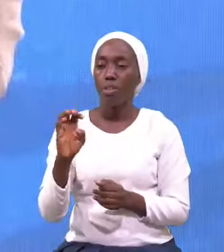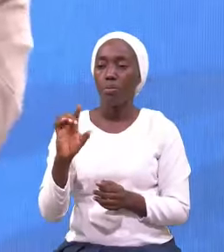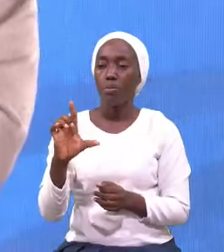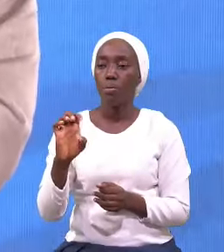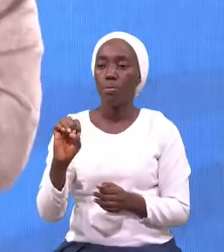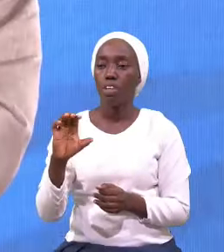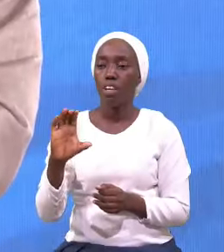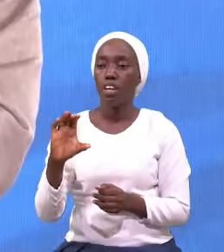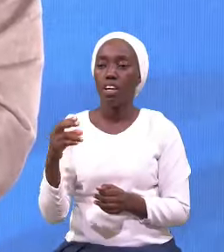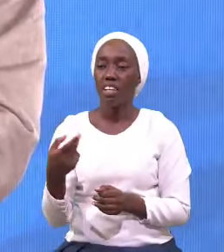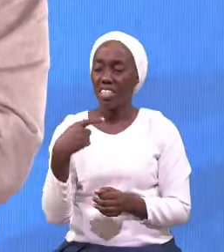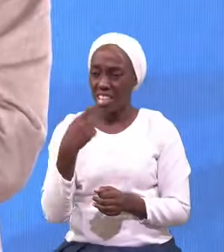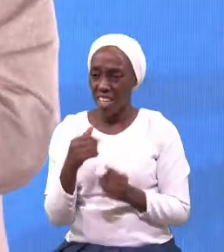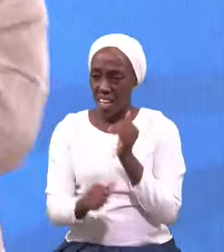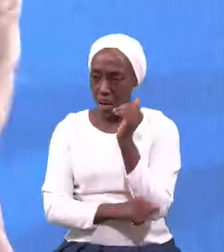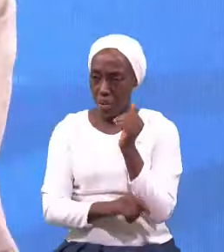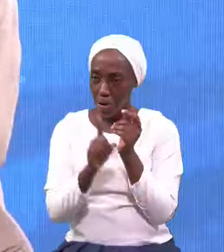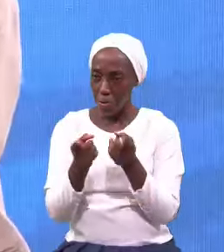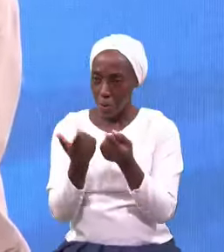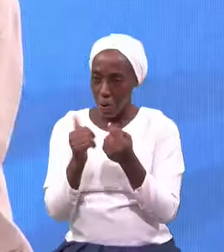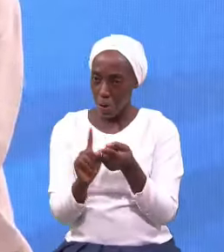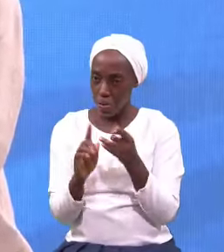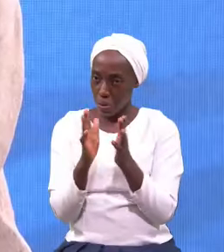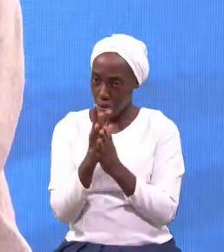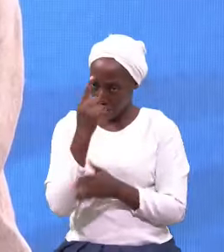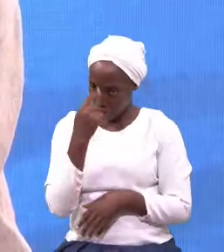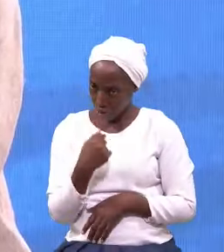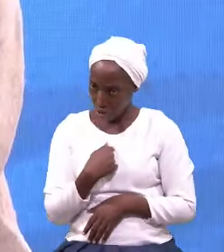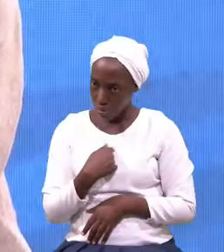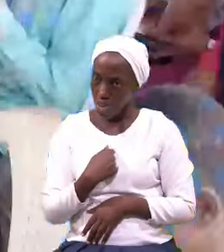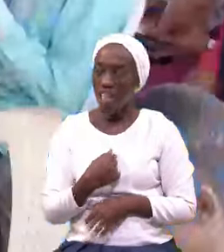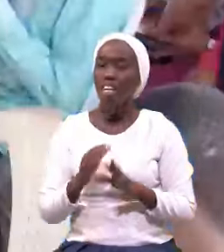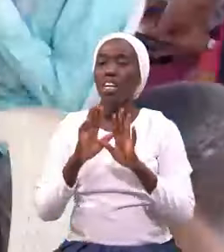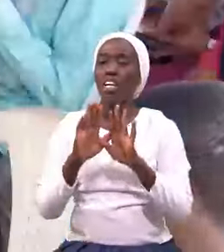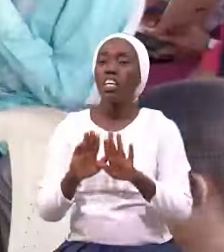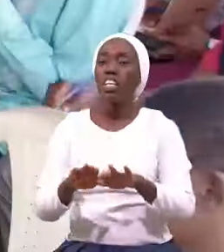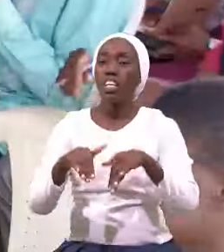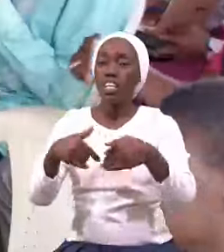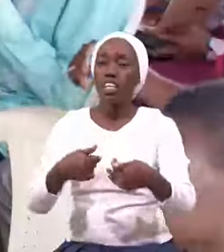you come to pray for me. Give me your testimony first.